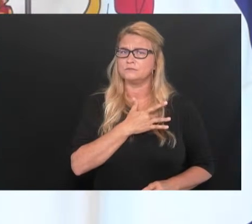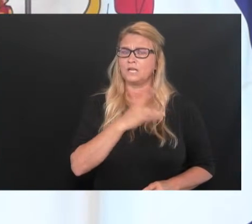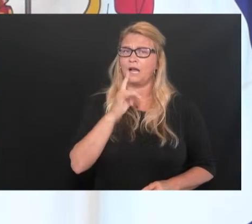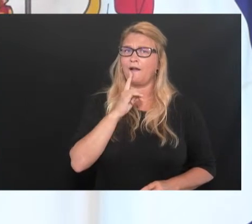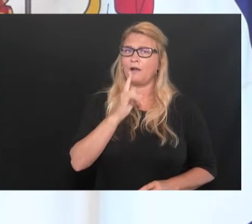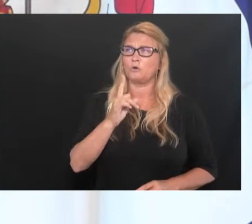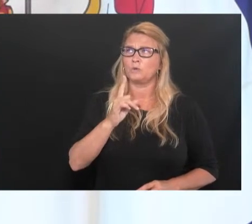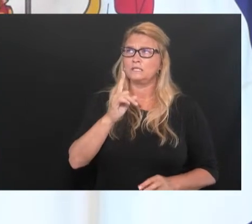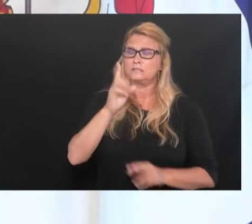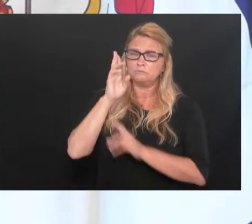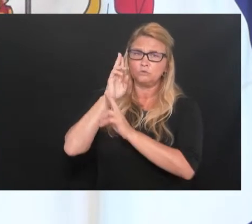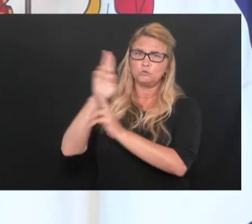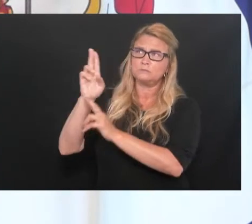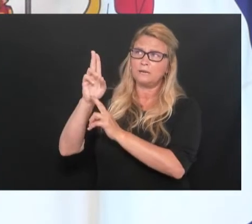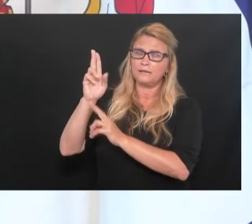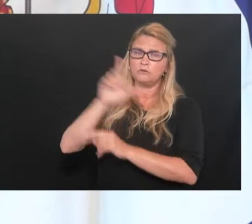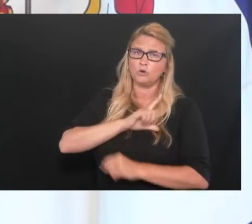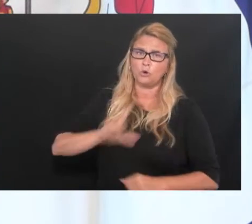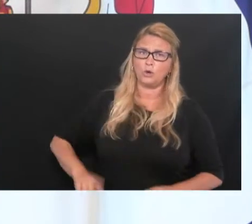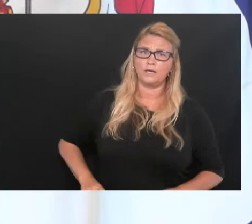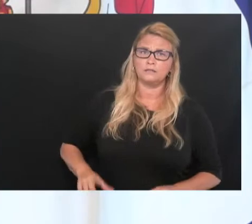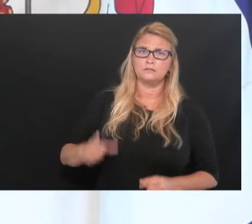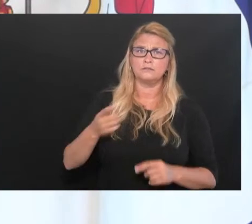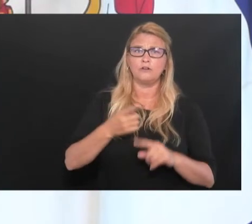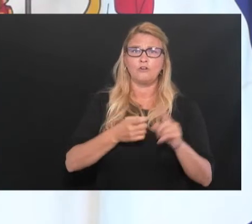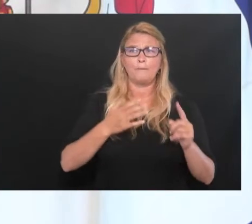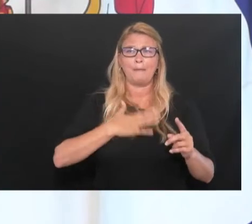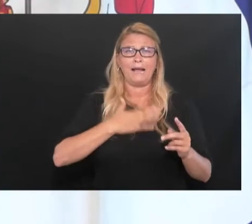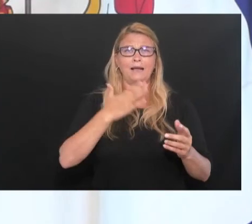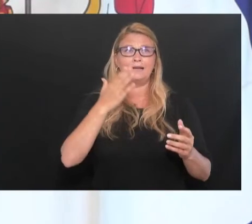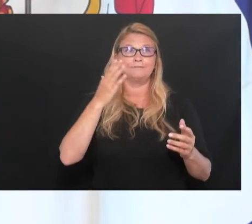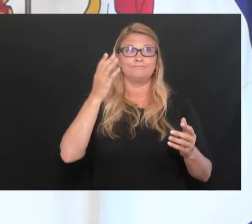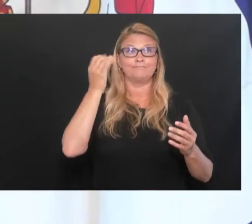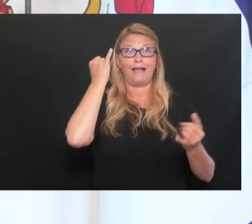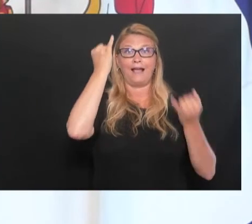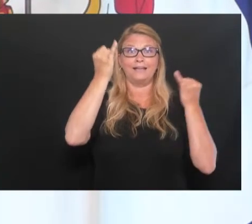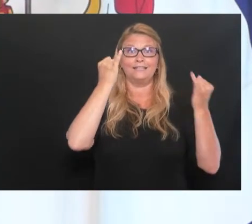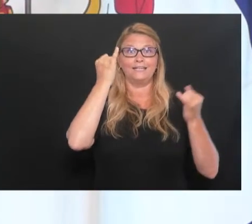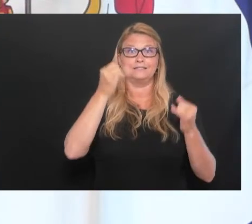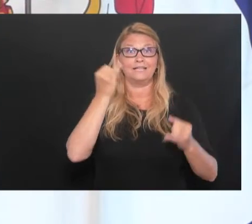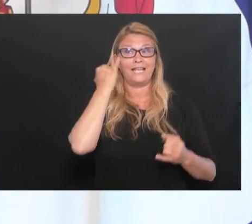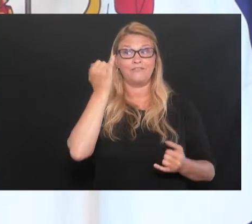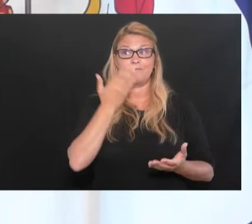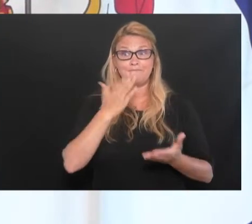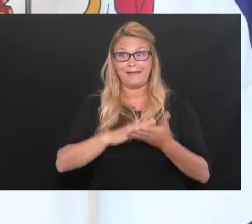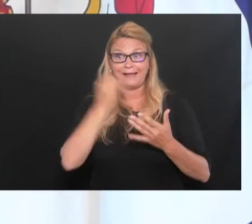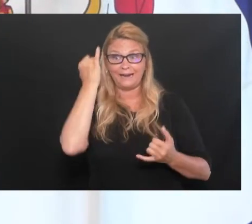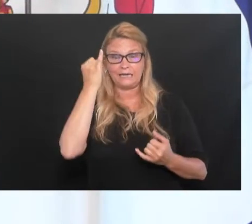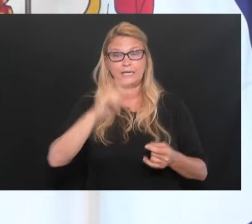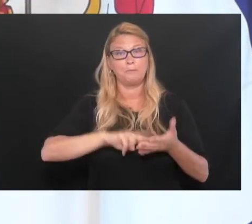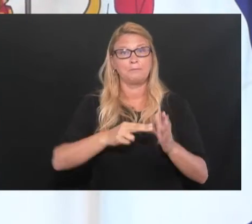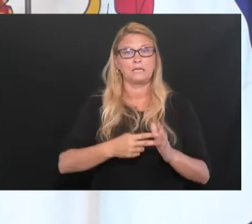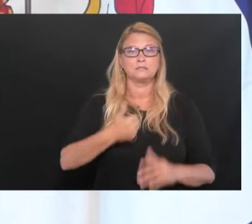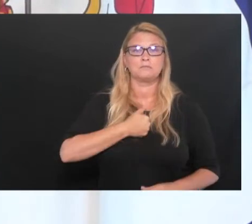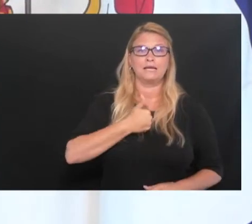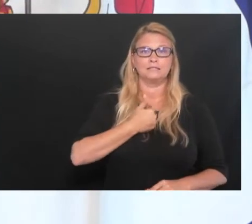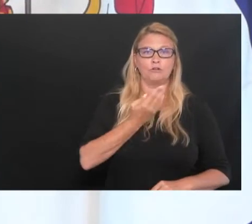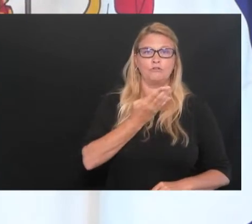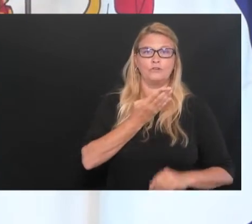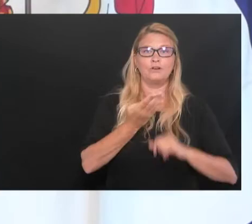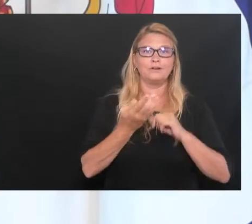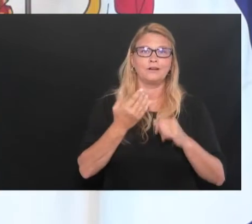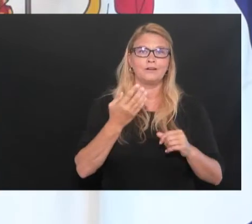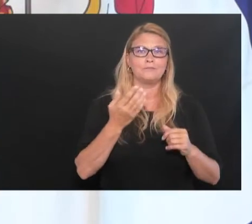the good ideas I come up with, and I'll take credit for the bad ones on my own. But this is a good